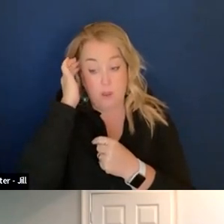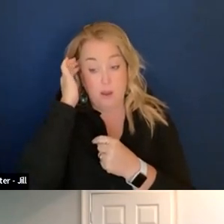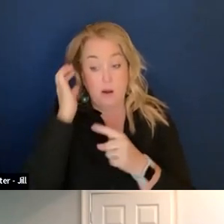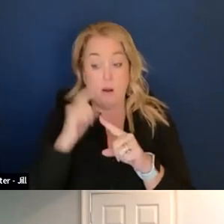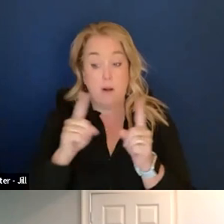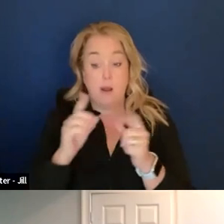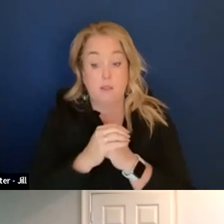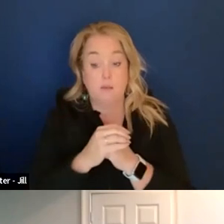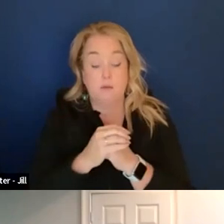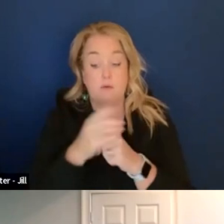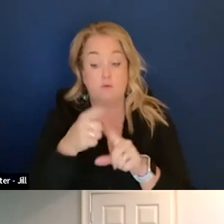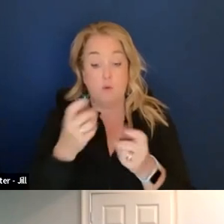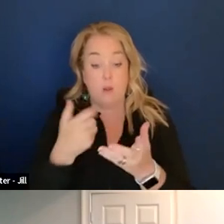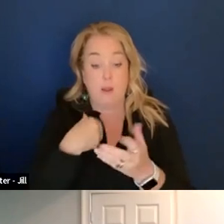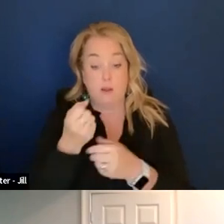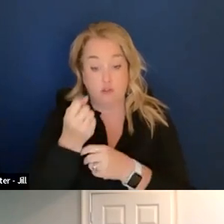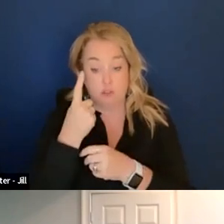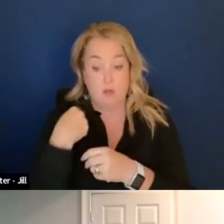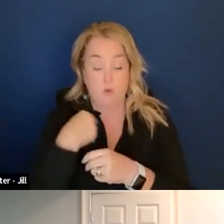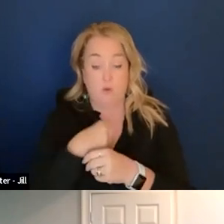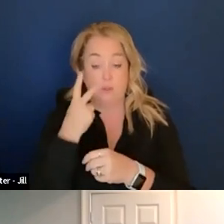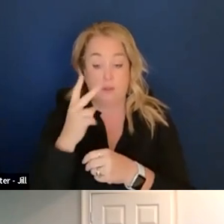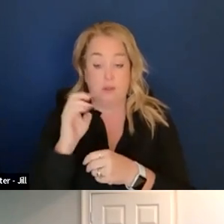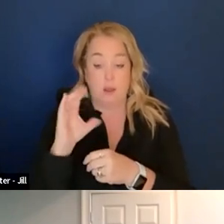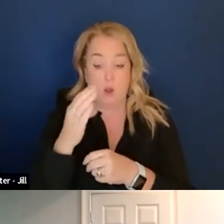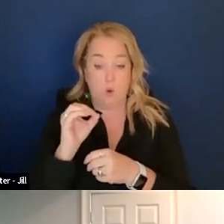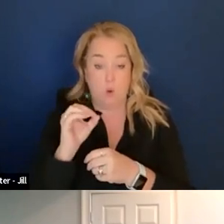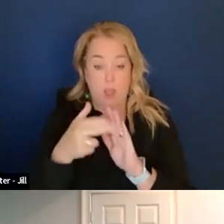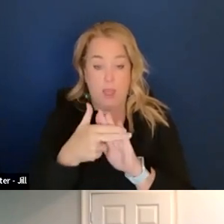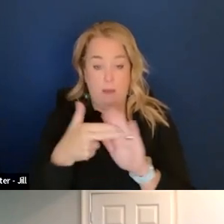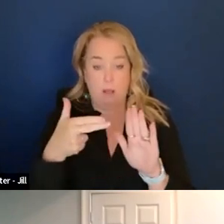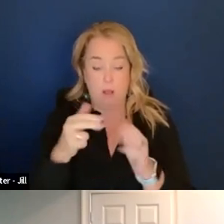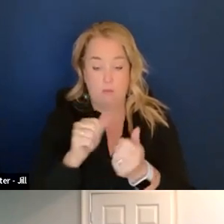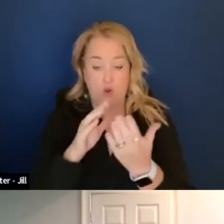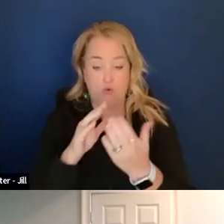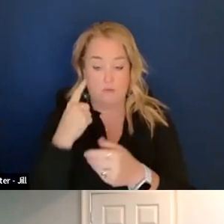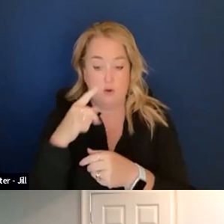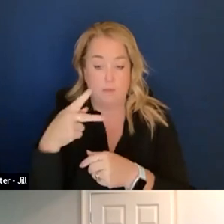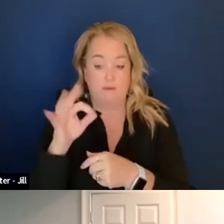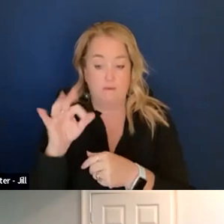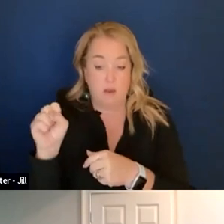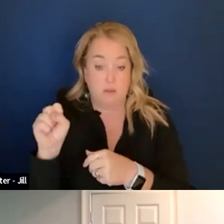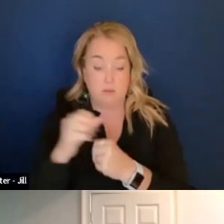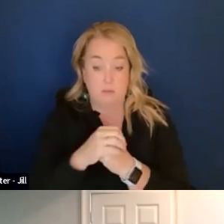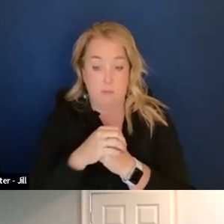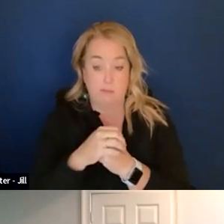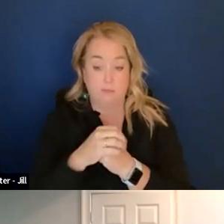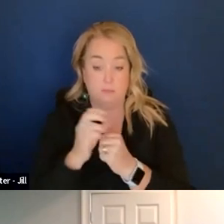last I'd understood, we were looking at an eco-labeling approach around PFAS.